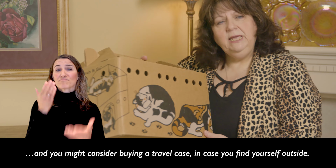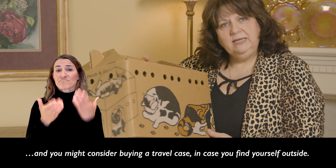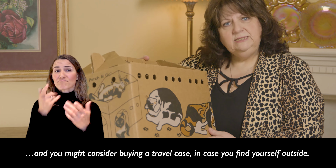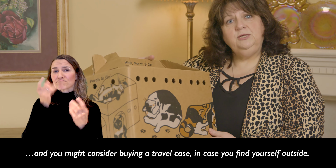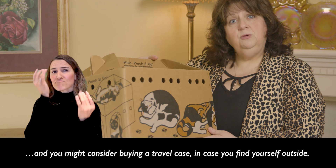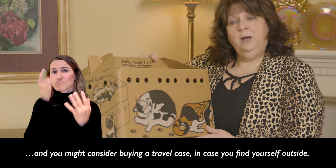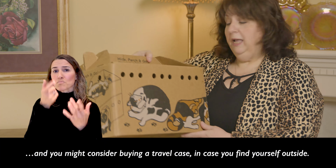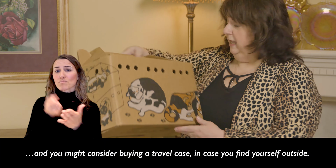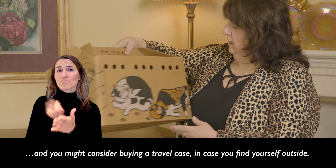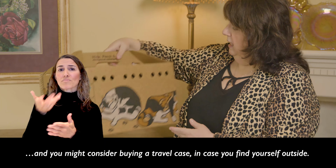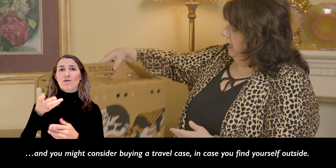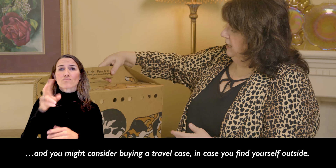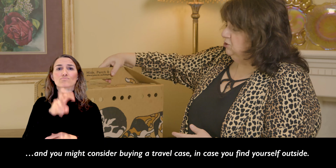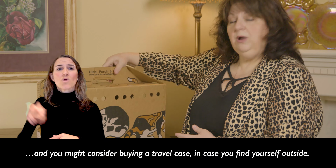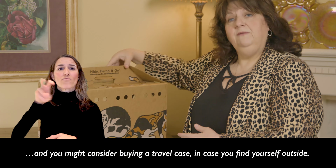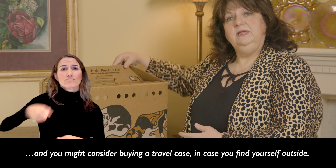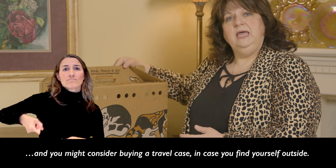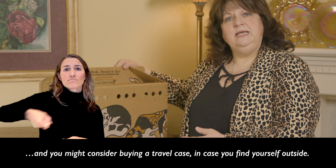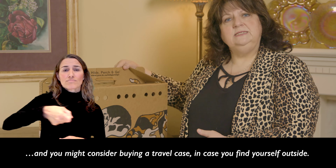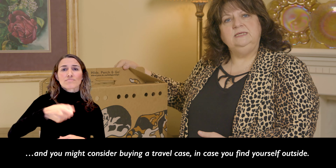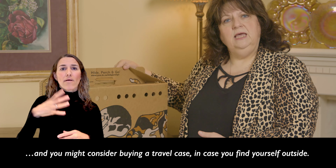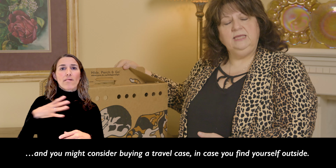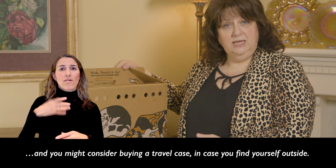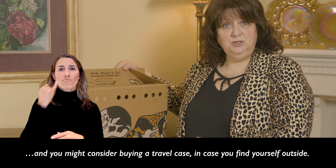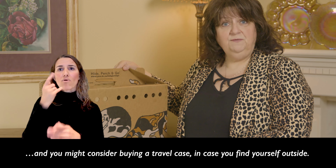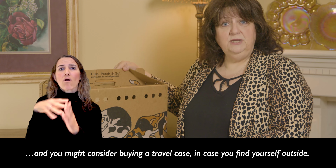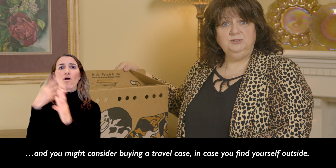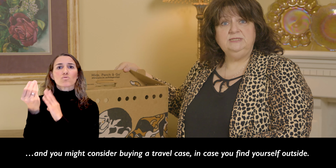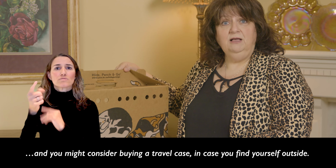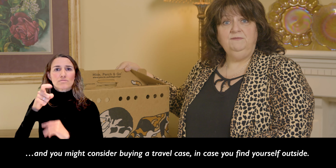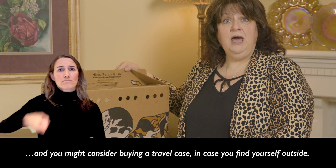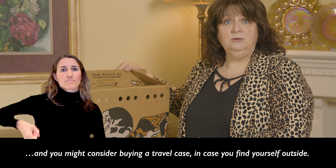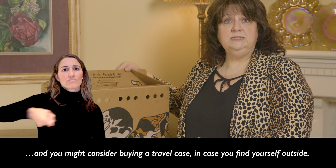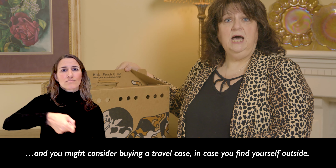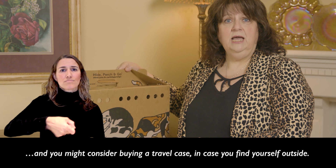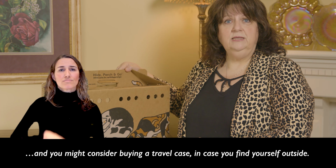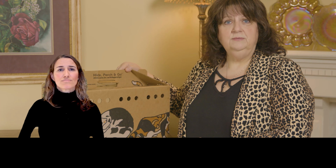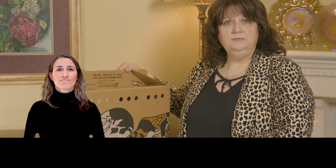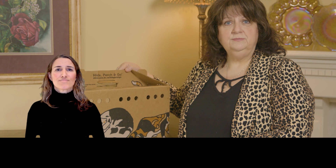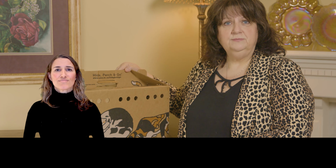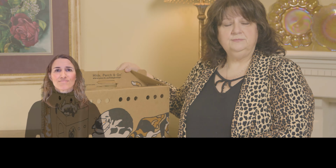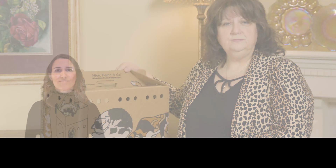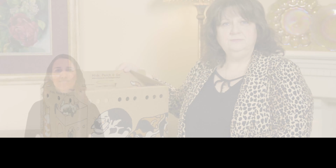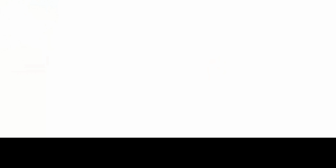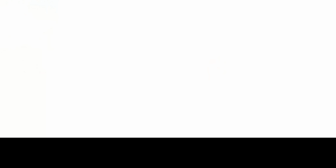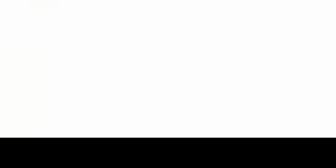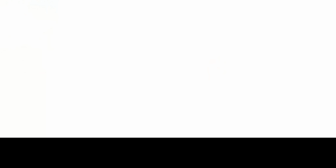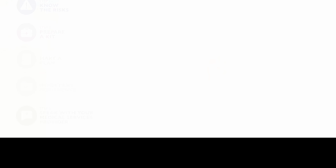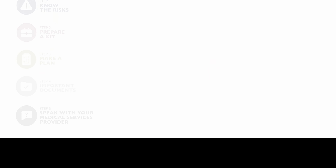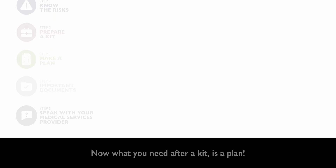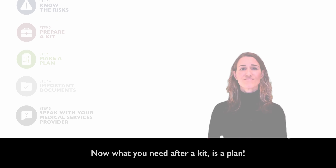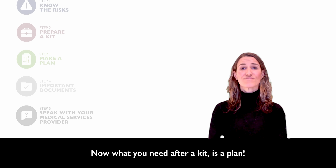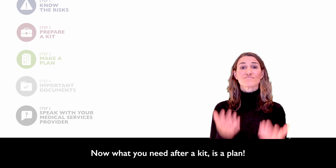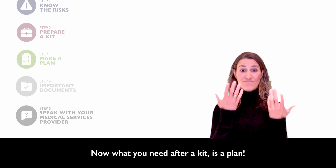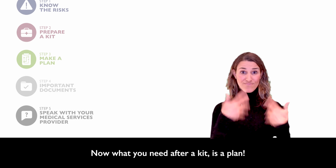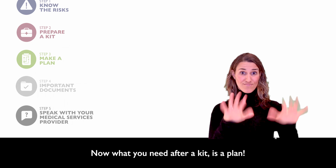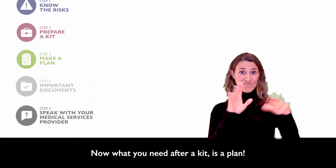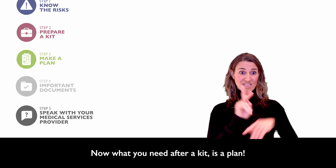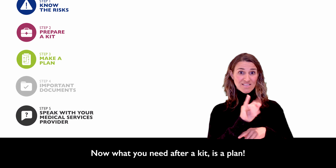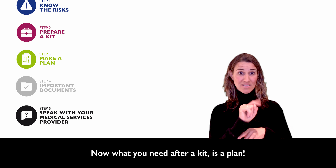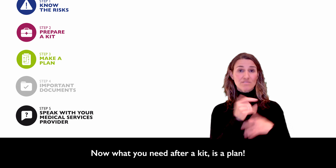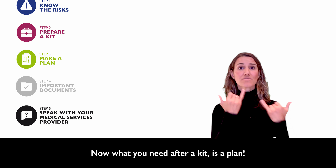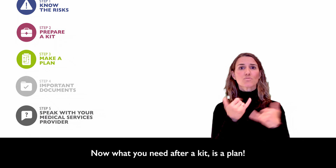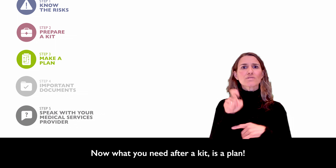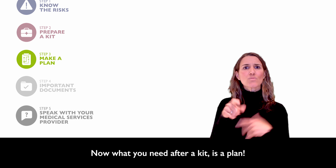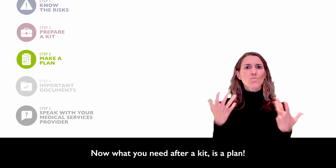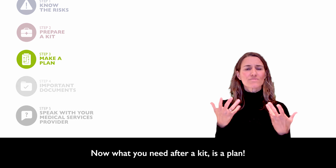And you might consider buying a travel case in case you find yourself outside. Now what you need